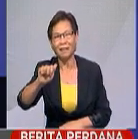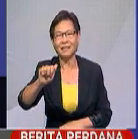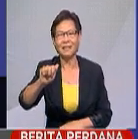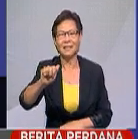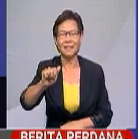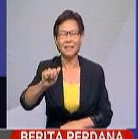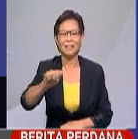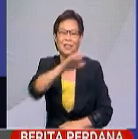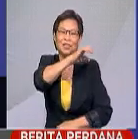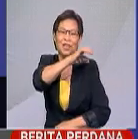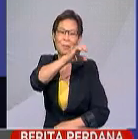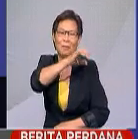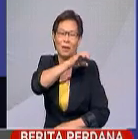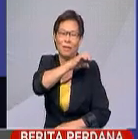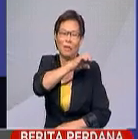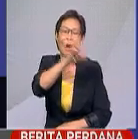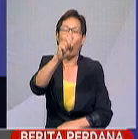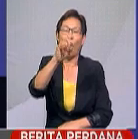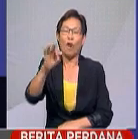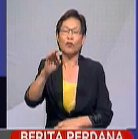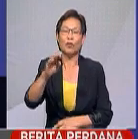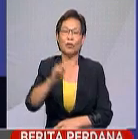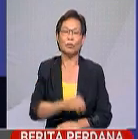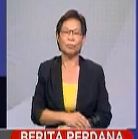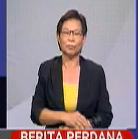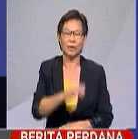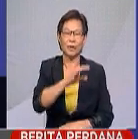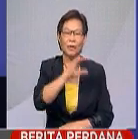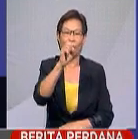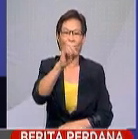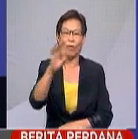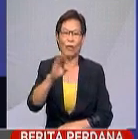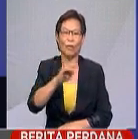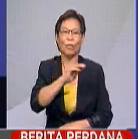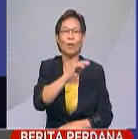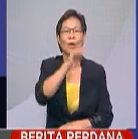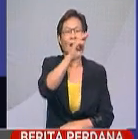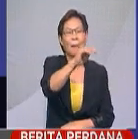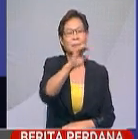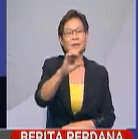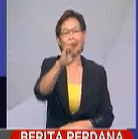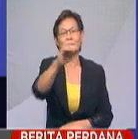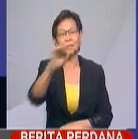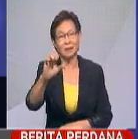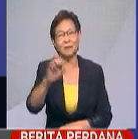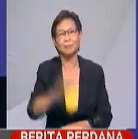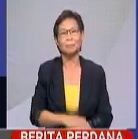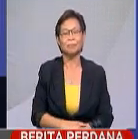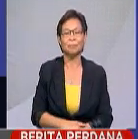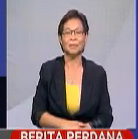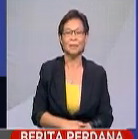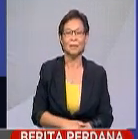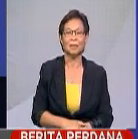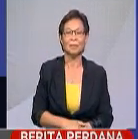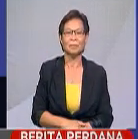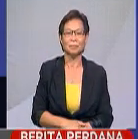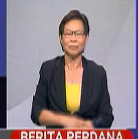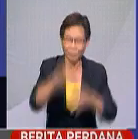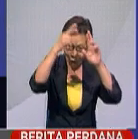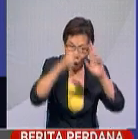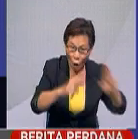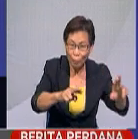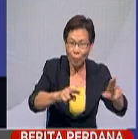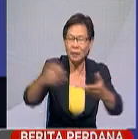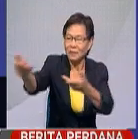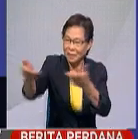Al-Ishal, Chairman of the Malaysian Communication and Multimedia Commission, distinguished guests,